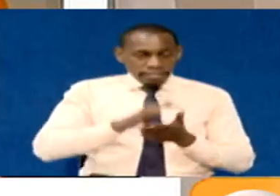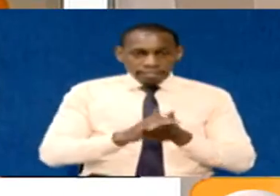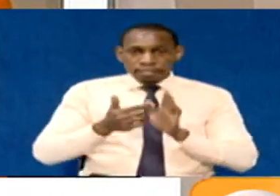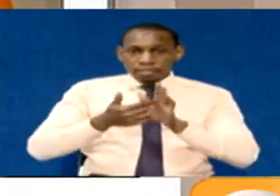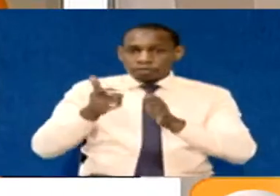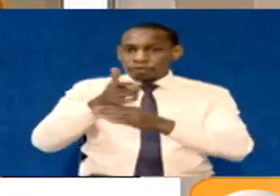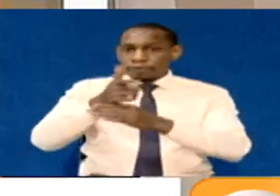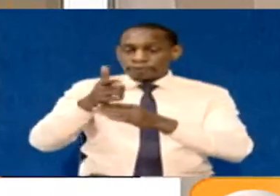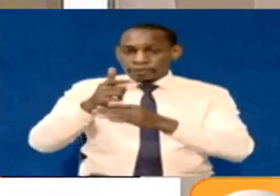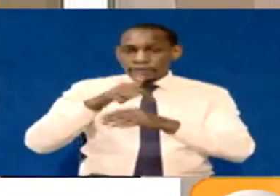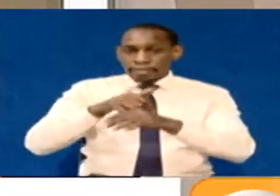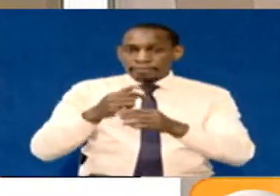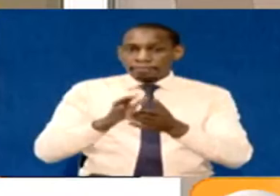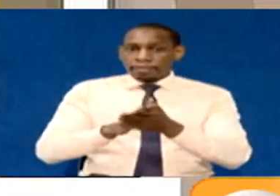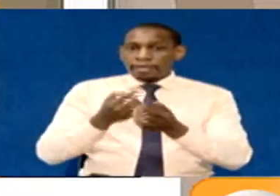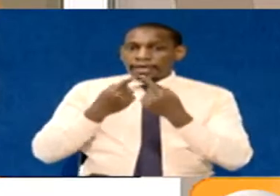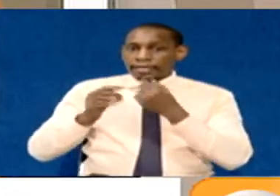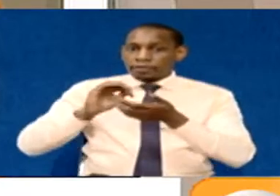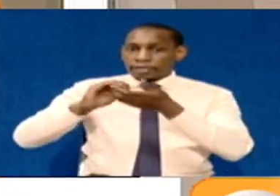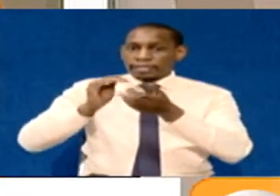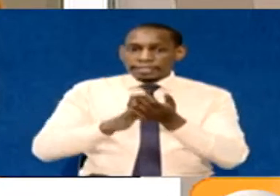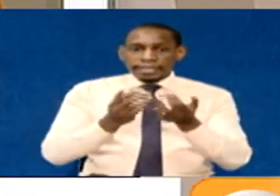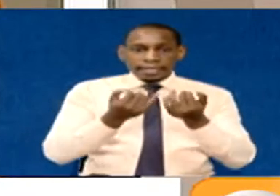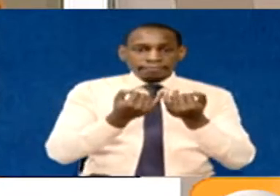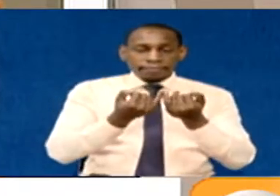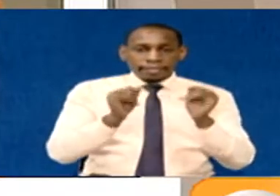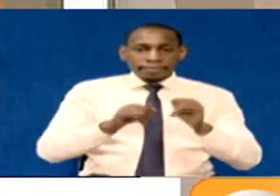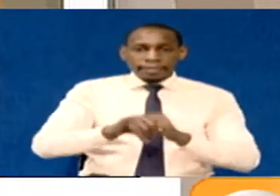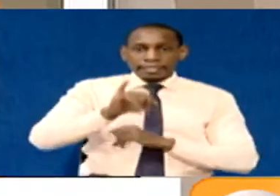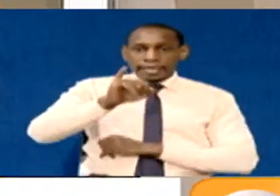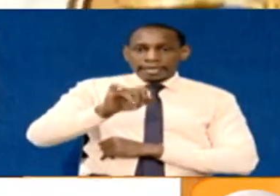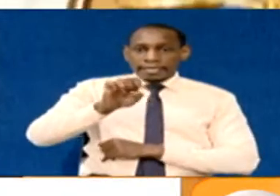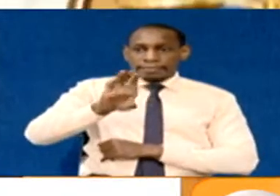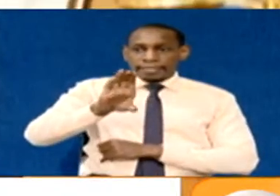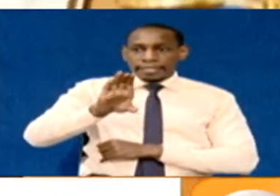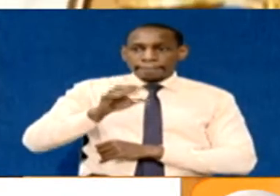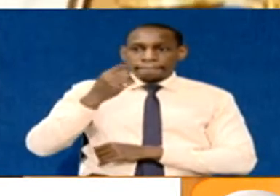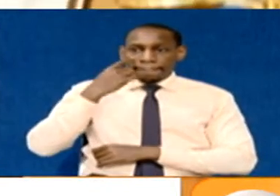him speak about the handshake and the independence of the IEBC.